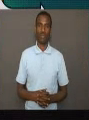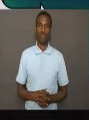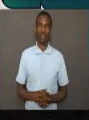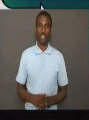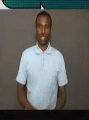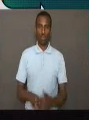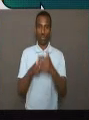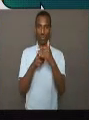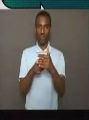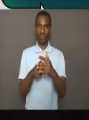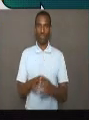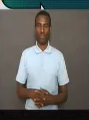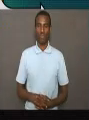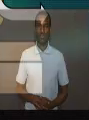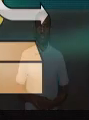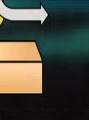Begin.